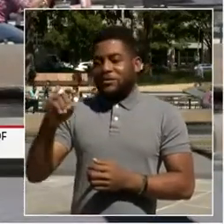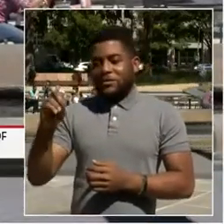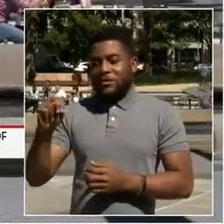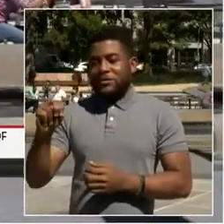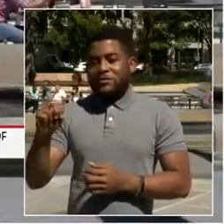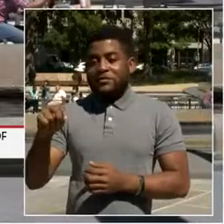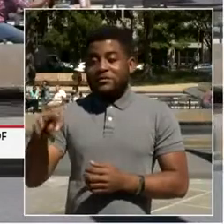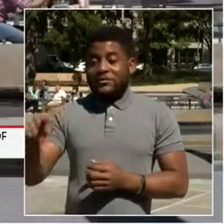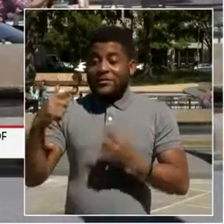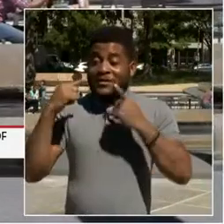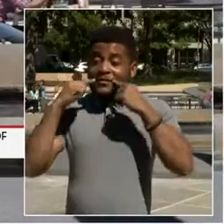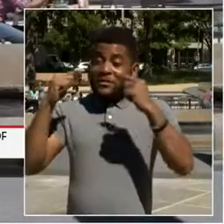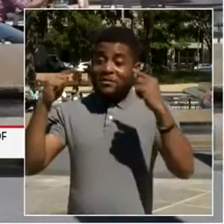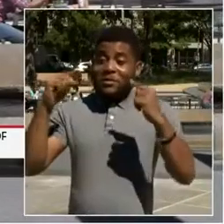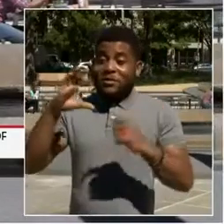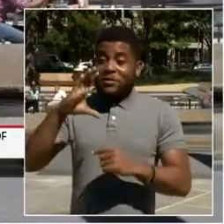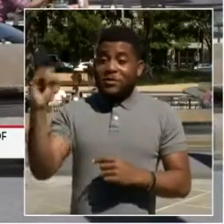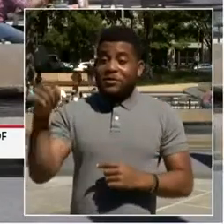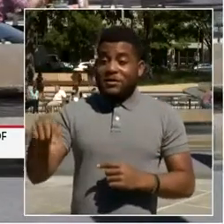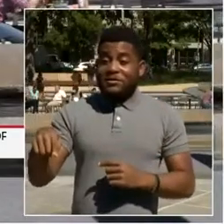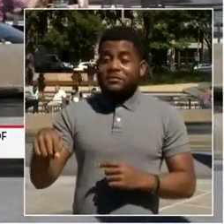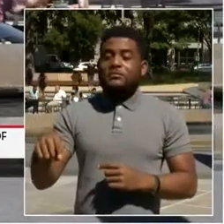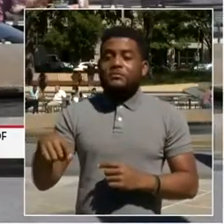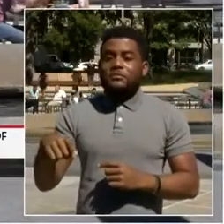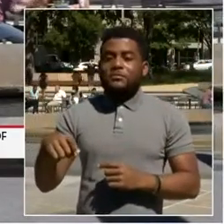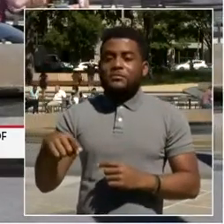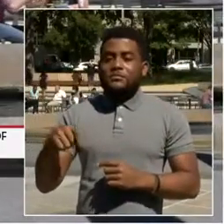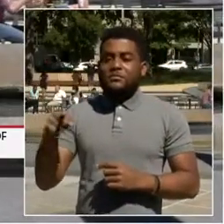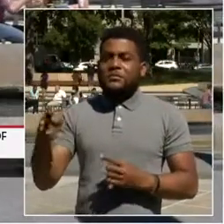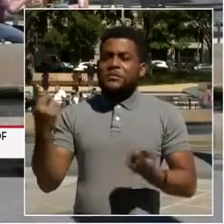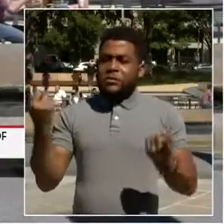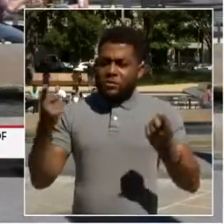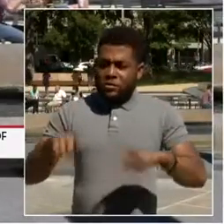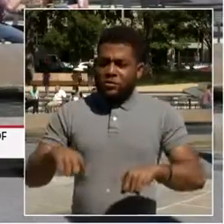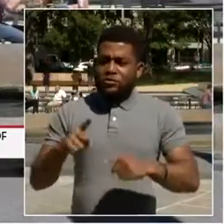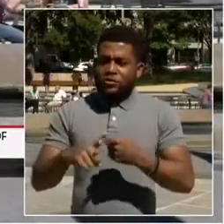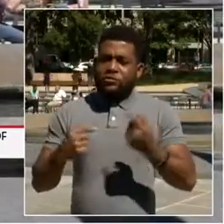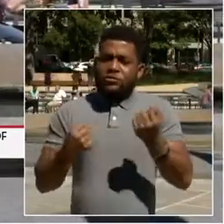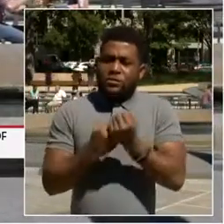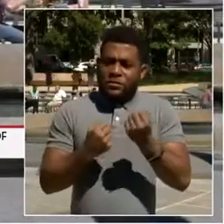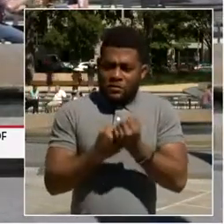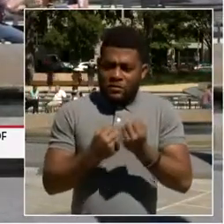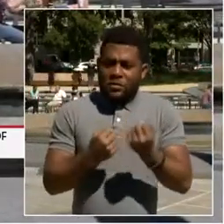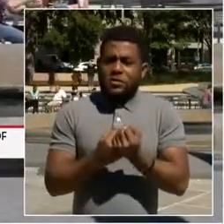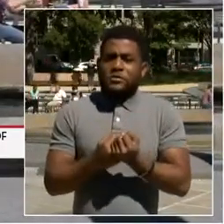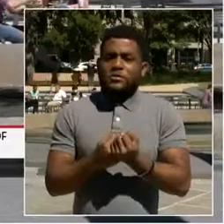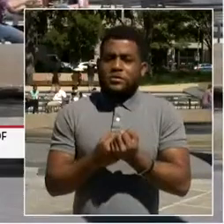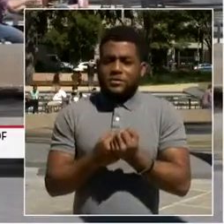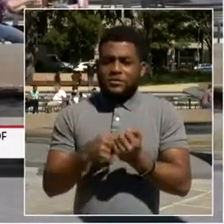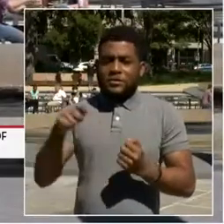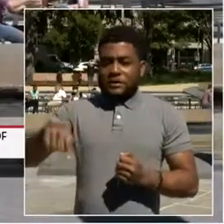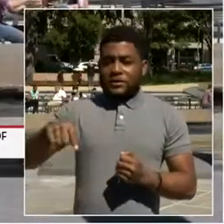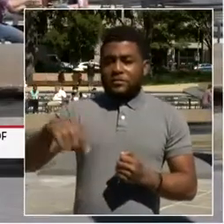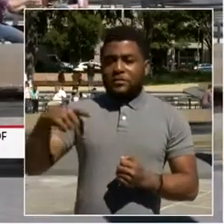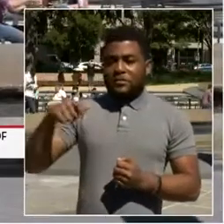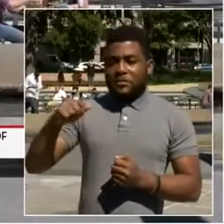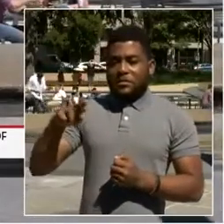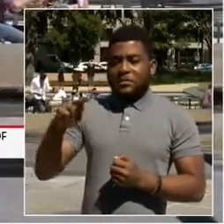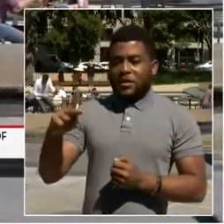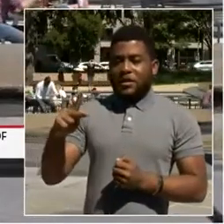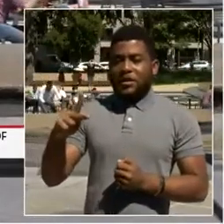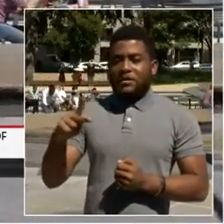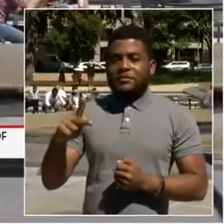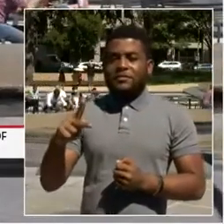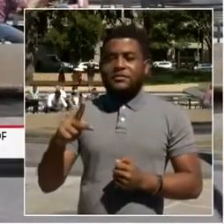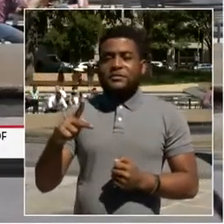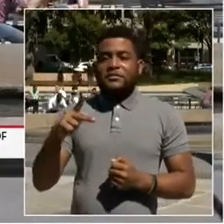Park's greenery and beautification sponsor. They're backing through the downtown. Yes, that's worthy of a round of